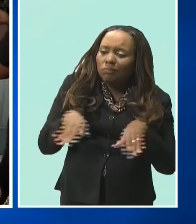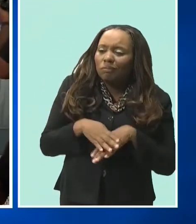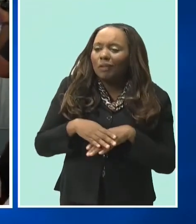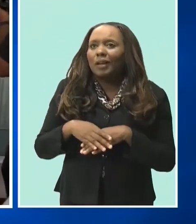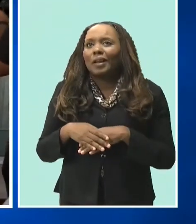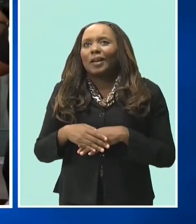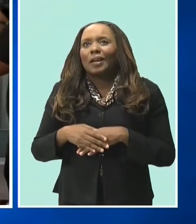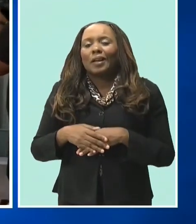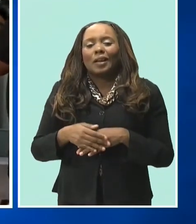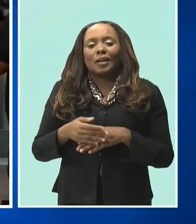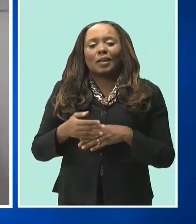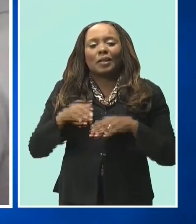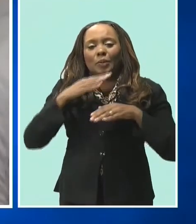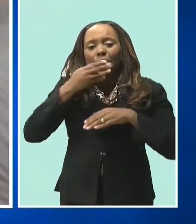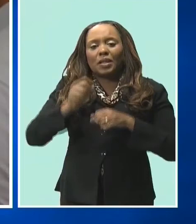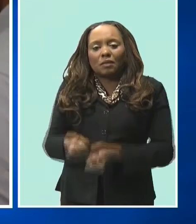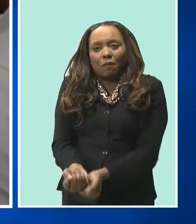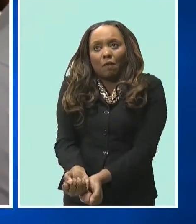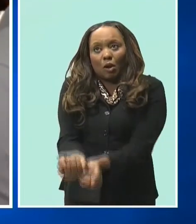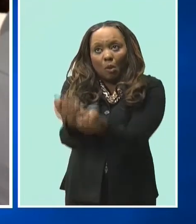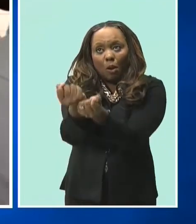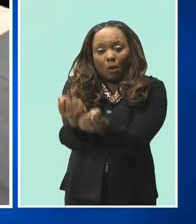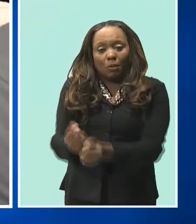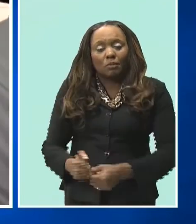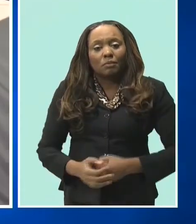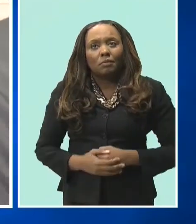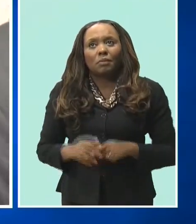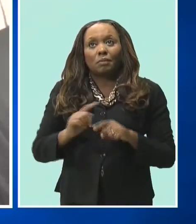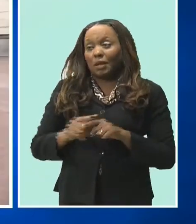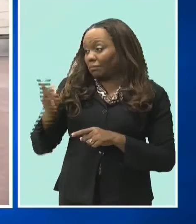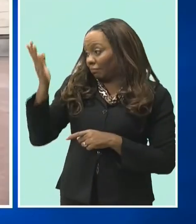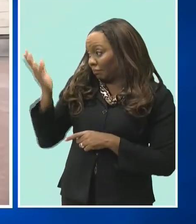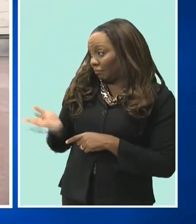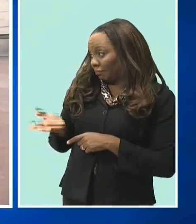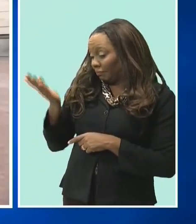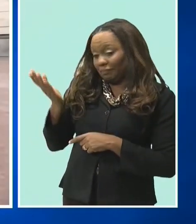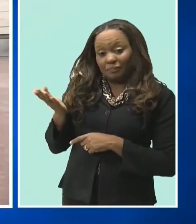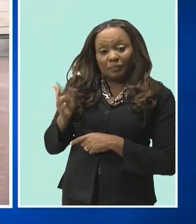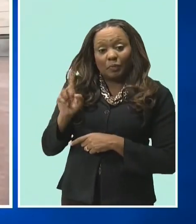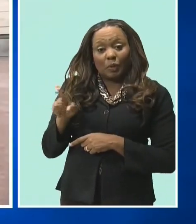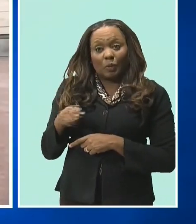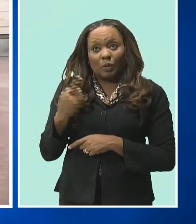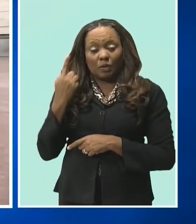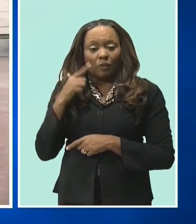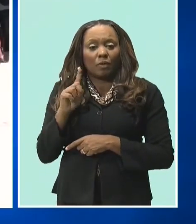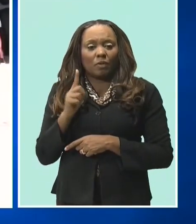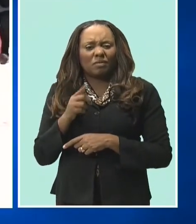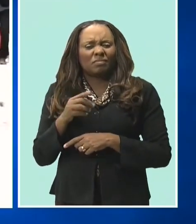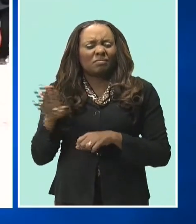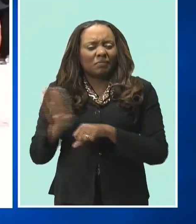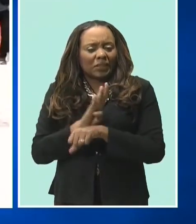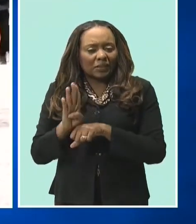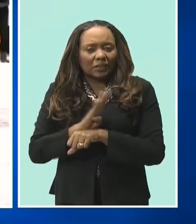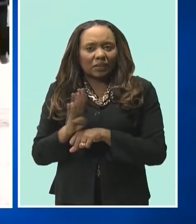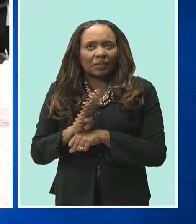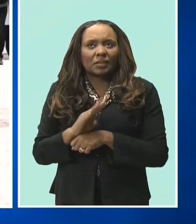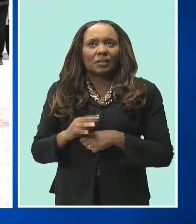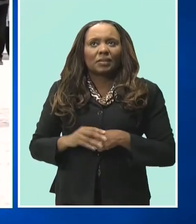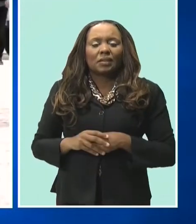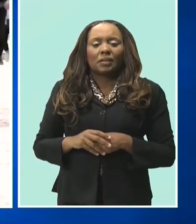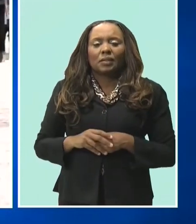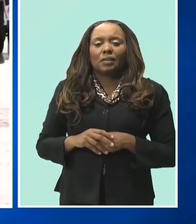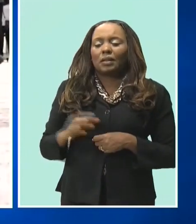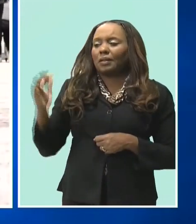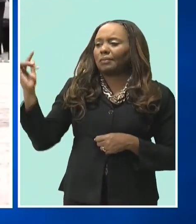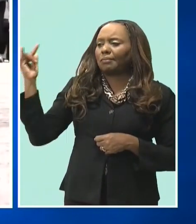some beach volleyball if we're allowed to. However, for visitors like Jaime Galindo, who is only in town to take care of business, coming from a hotspot like